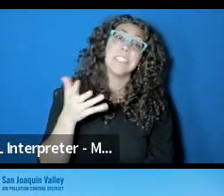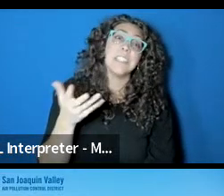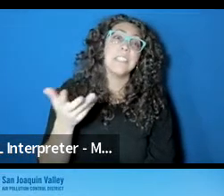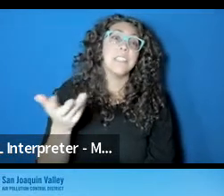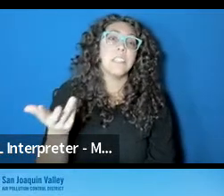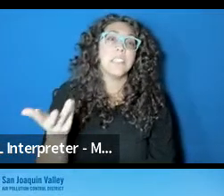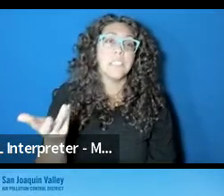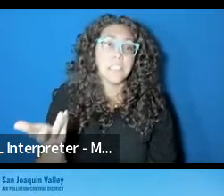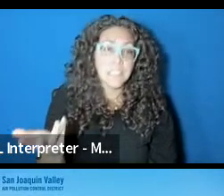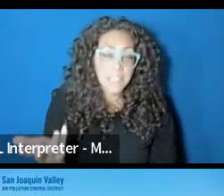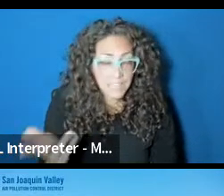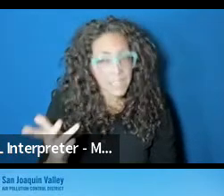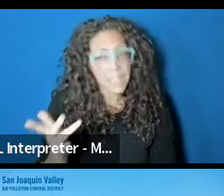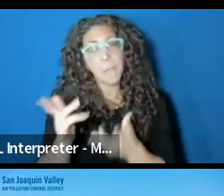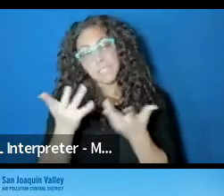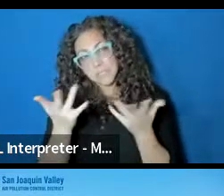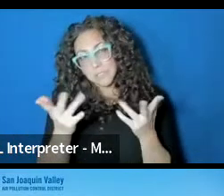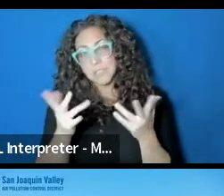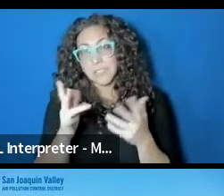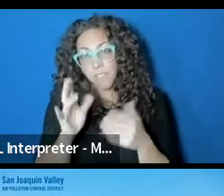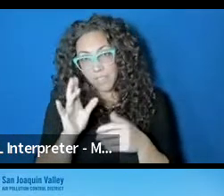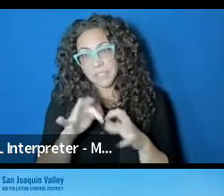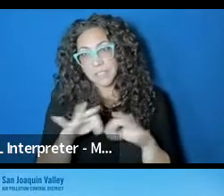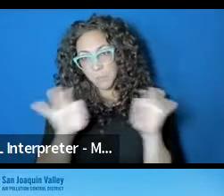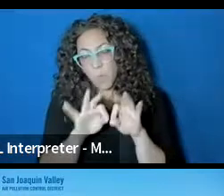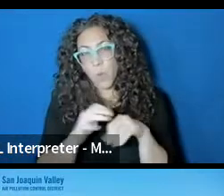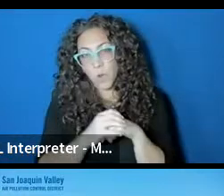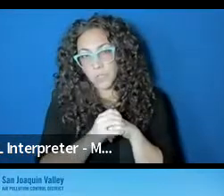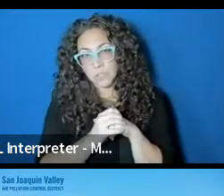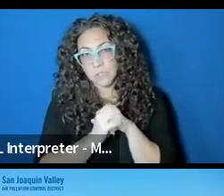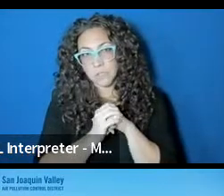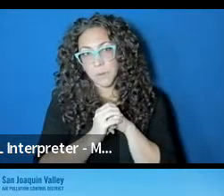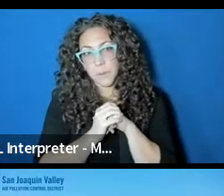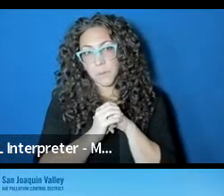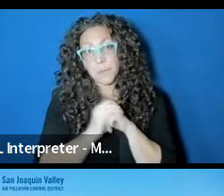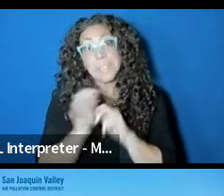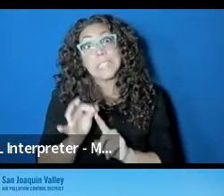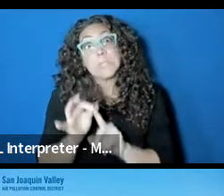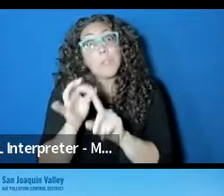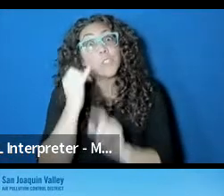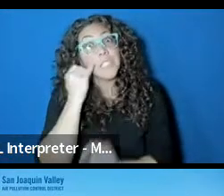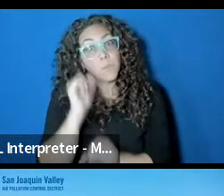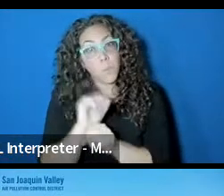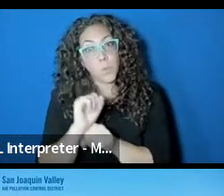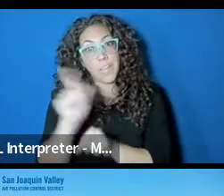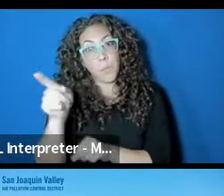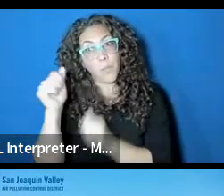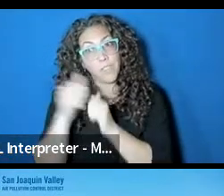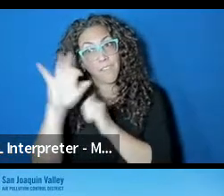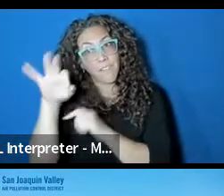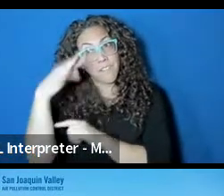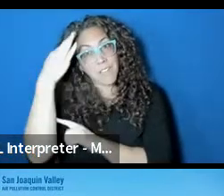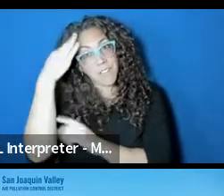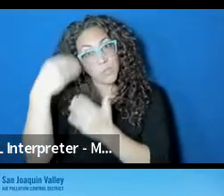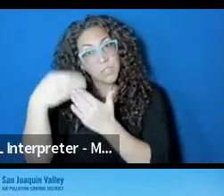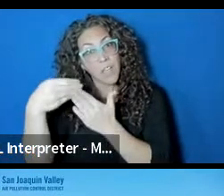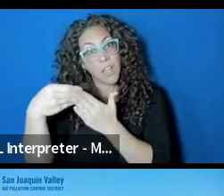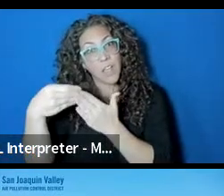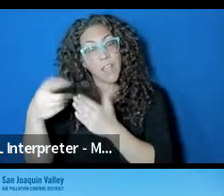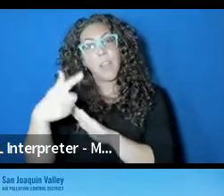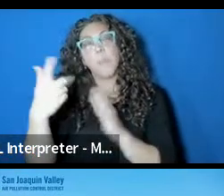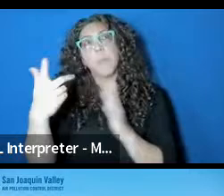extremely important, especially if we are working on federal dollars. Unfortunately, that the law came